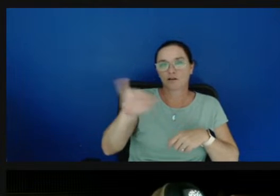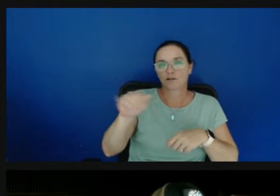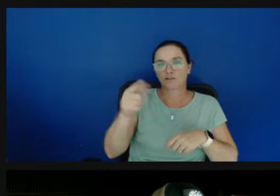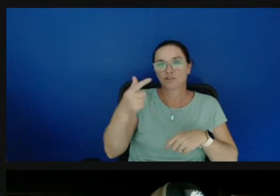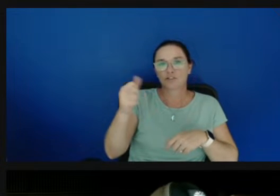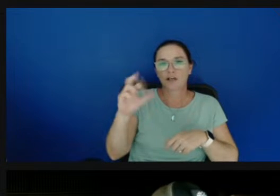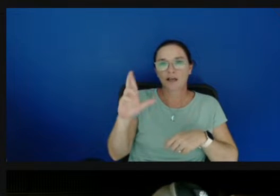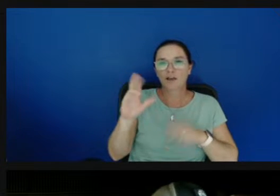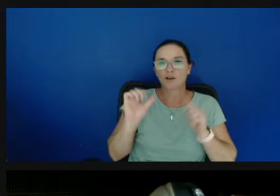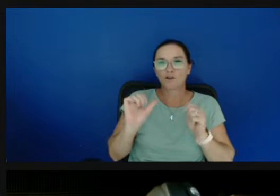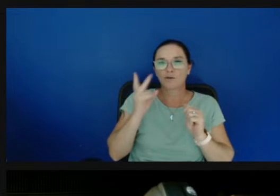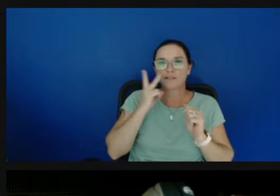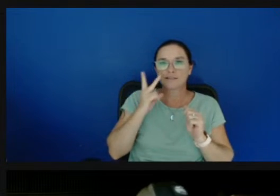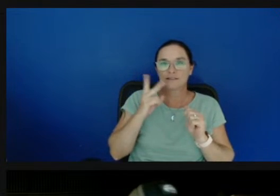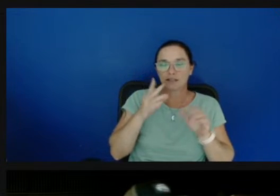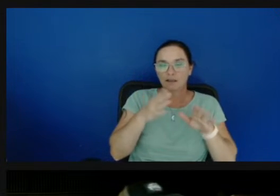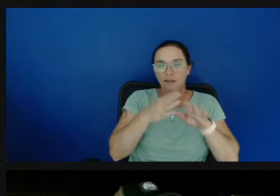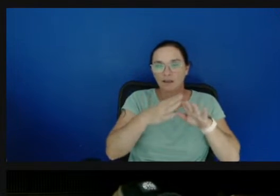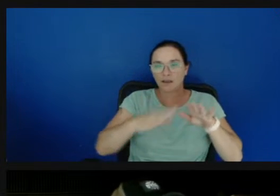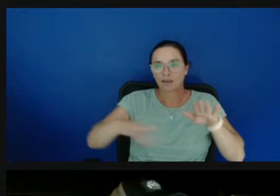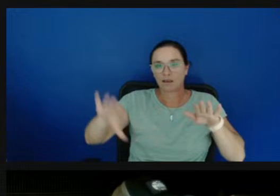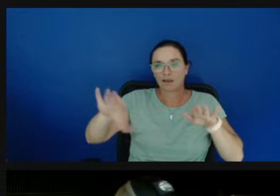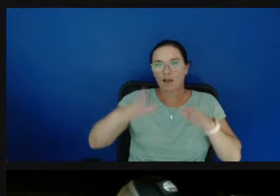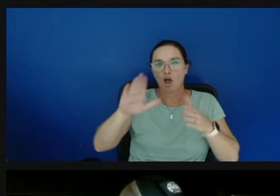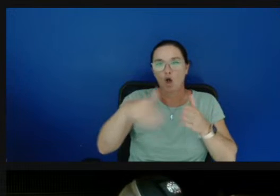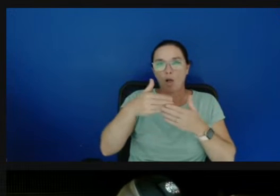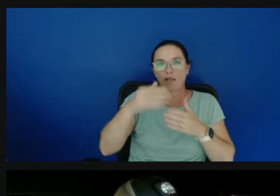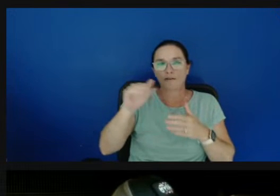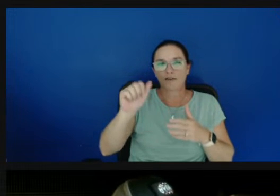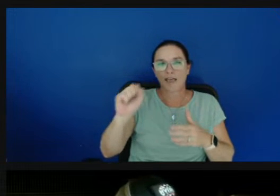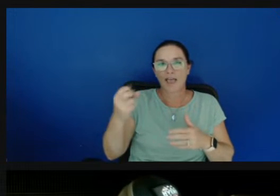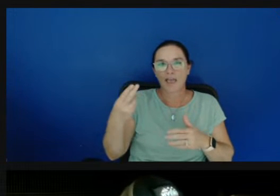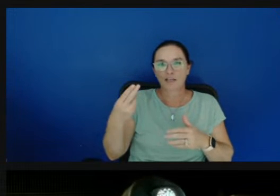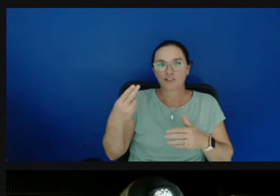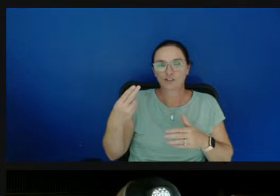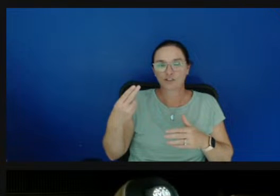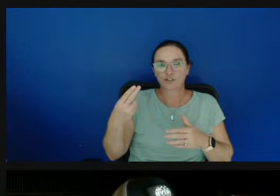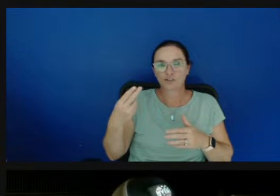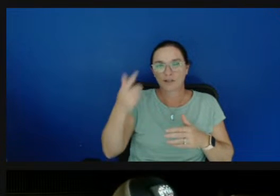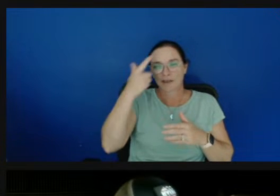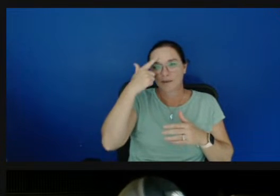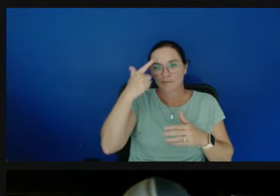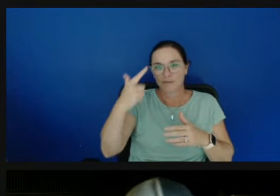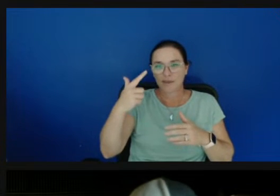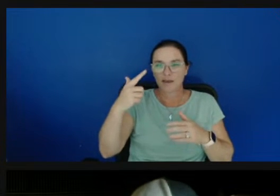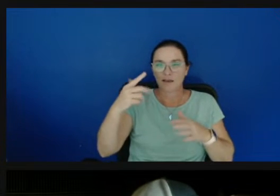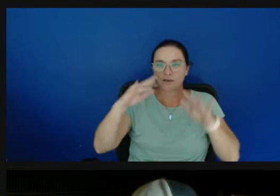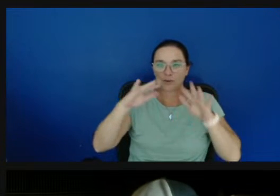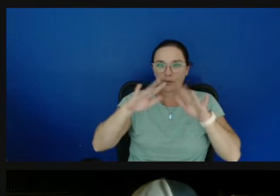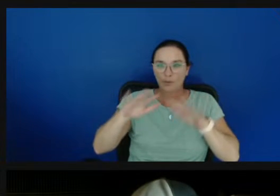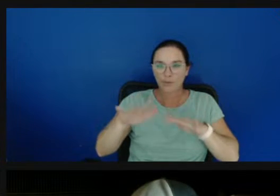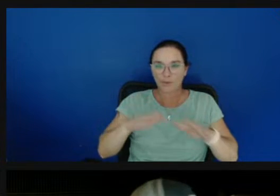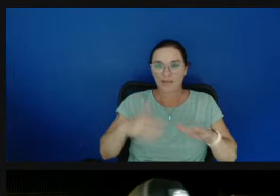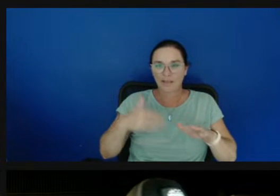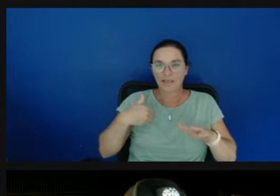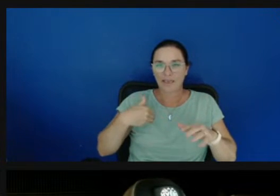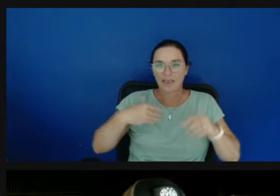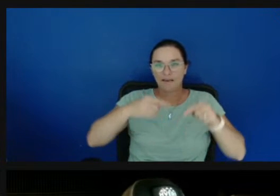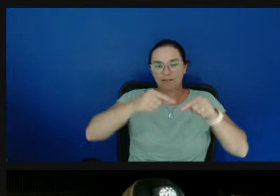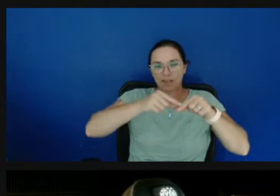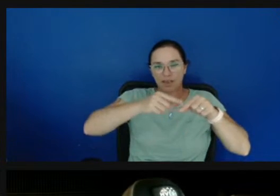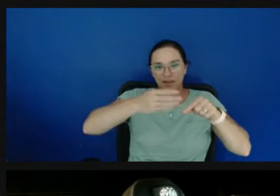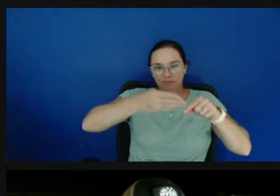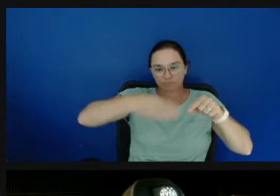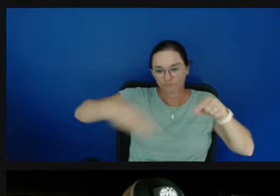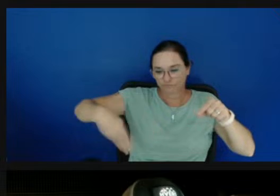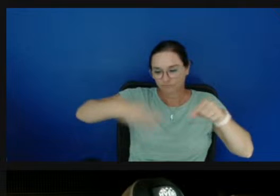on the ground here, this is all that ash as well. And you can see that since the ash is deposited, there's these big gullies in it, where